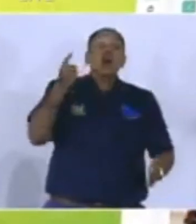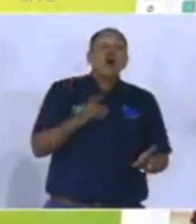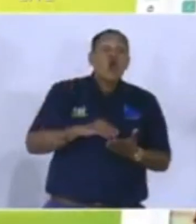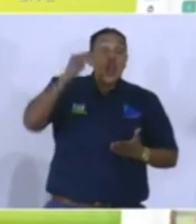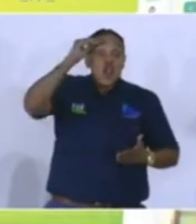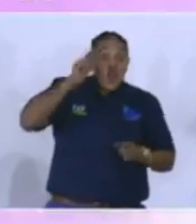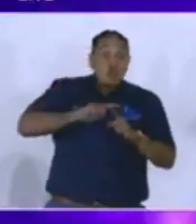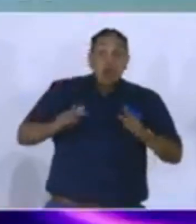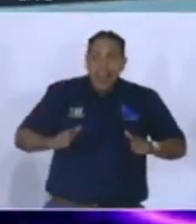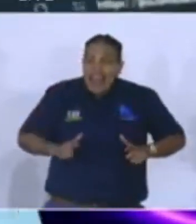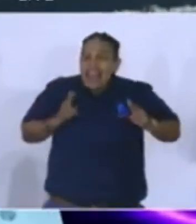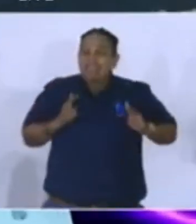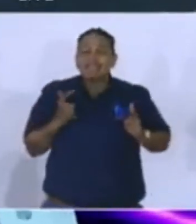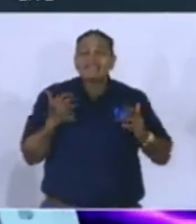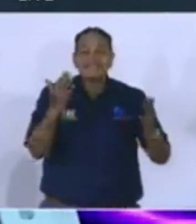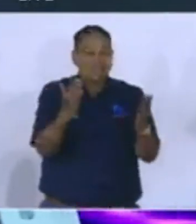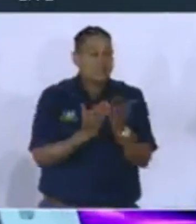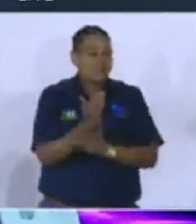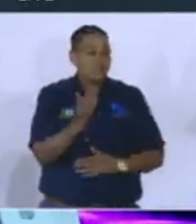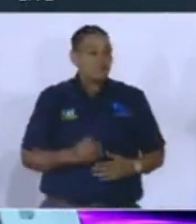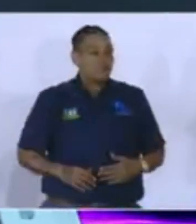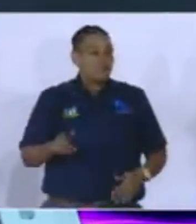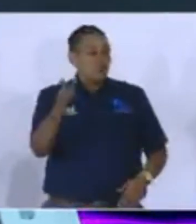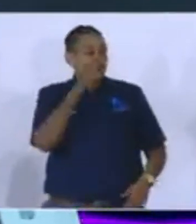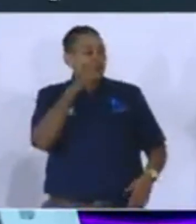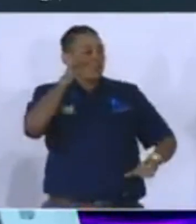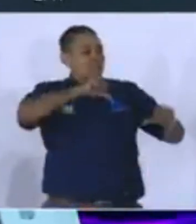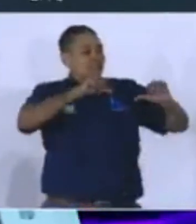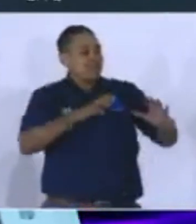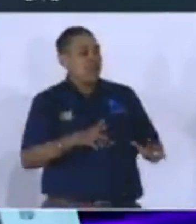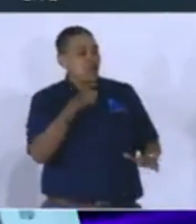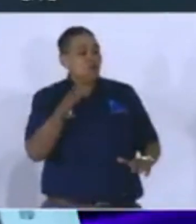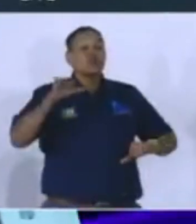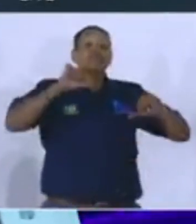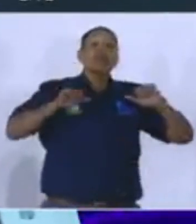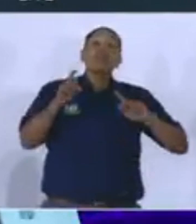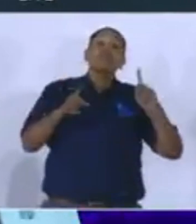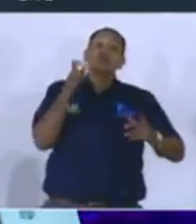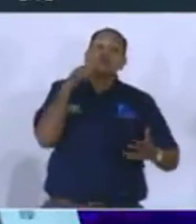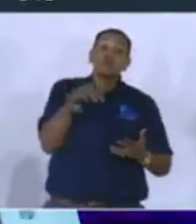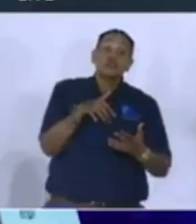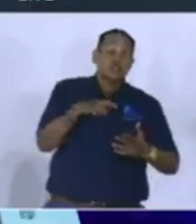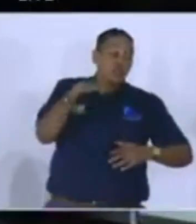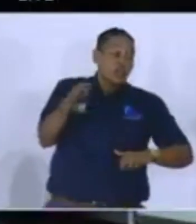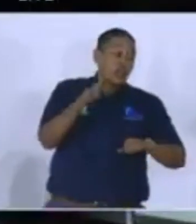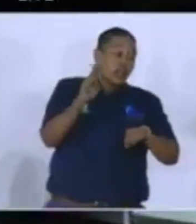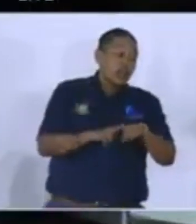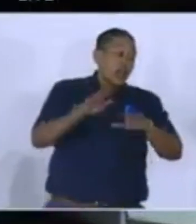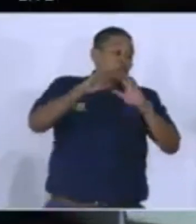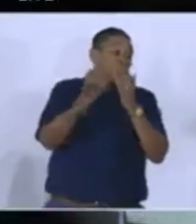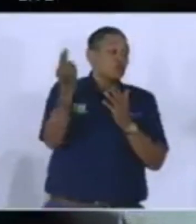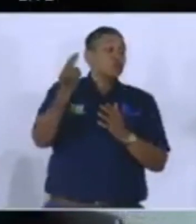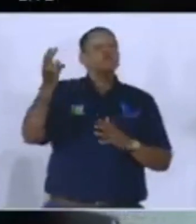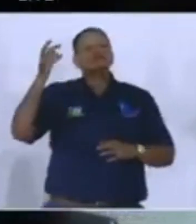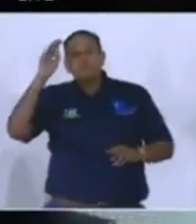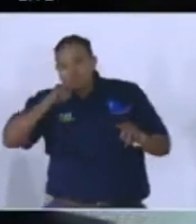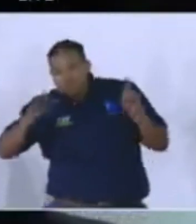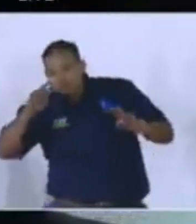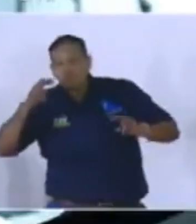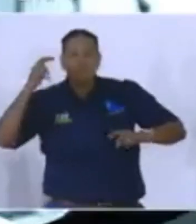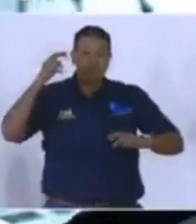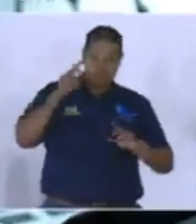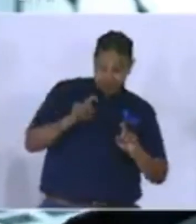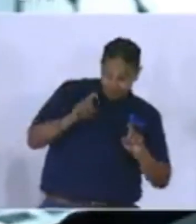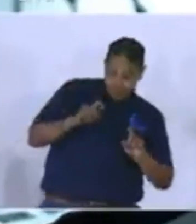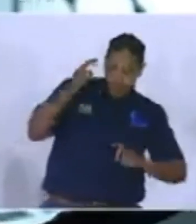but lived. Who are scientists? Scientists are people who study the natural world using observation, experimentation,